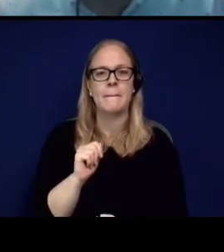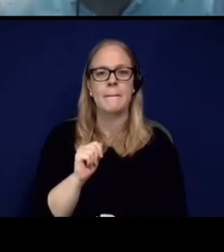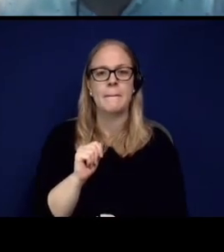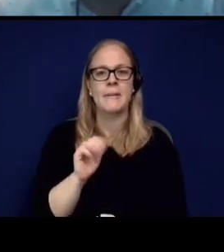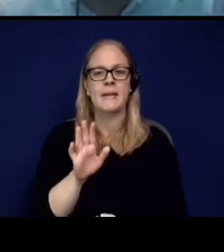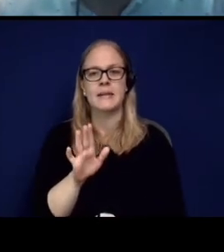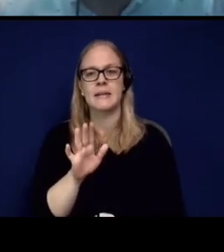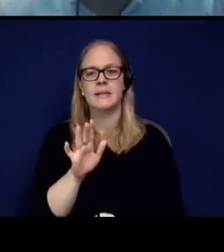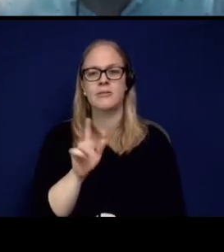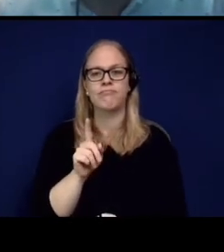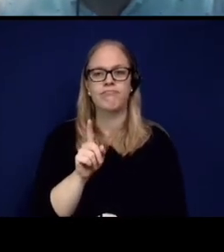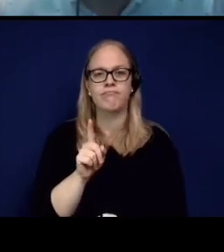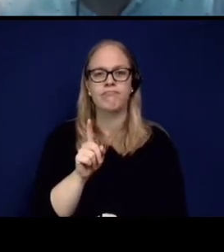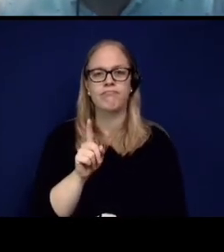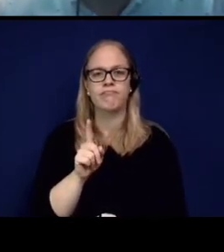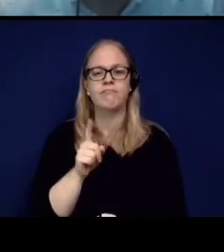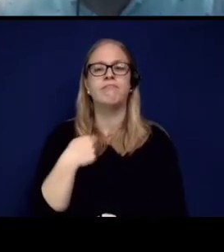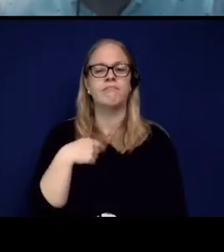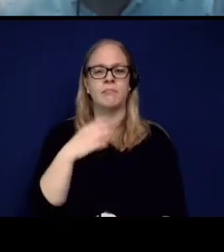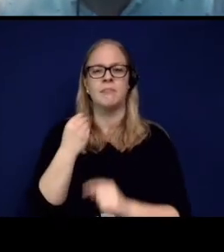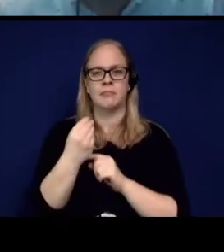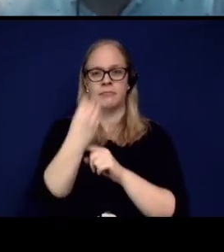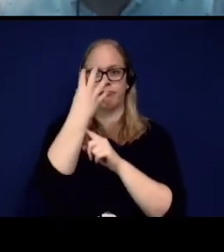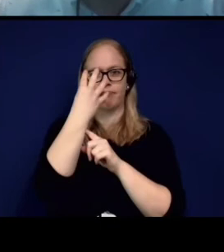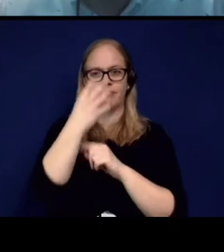me turn my video on.